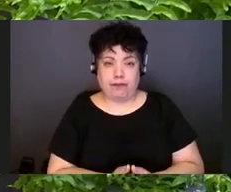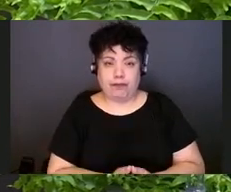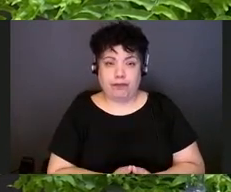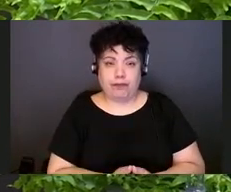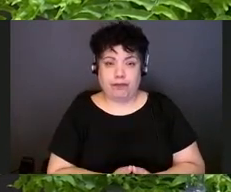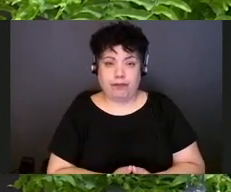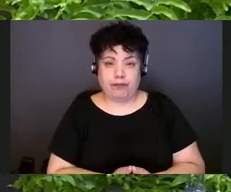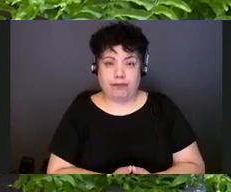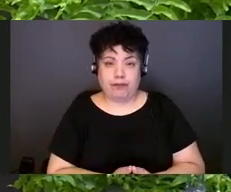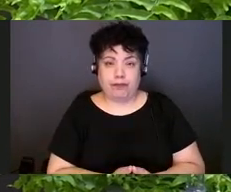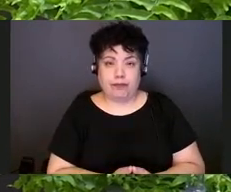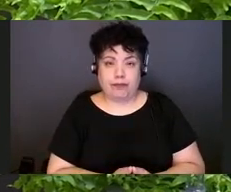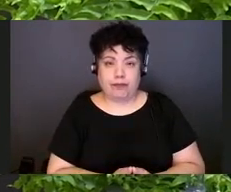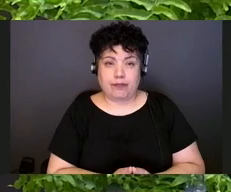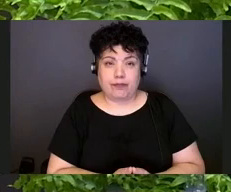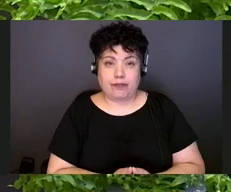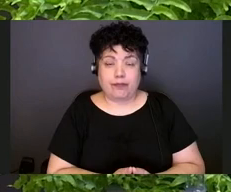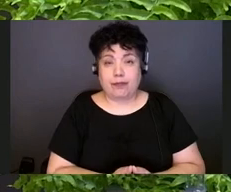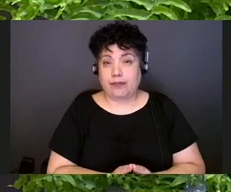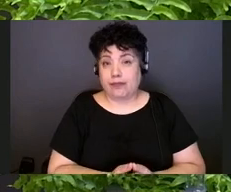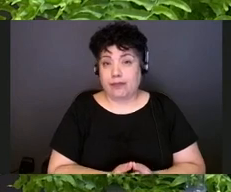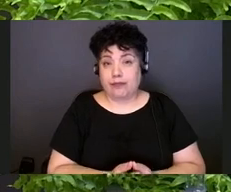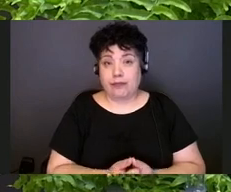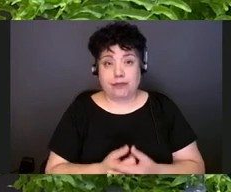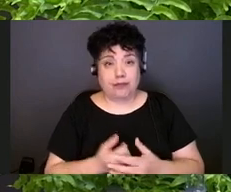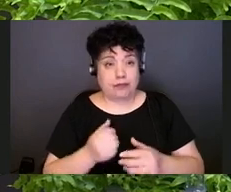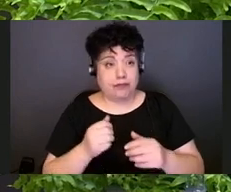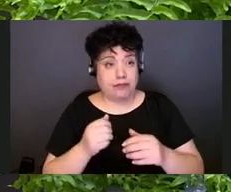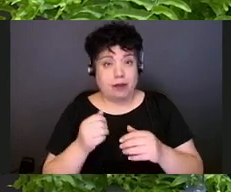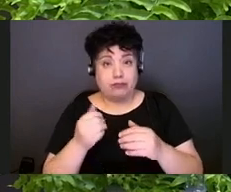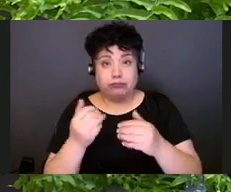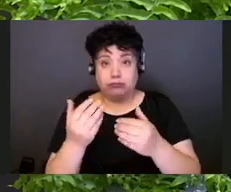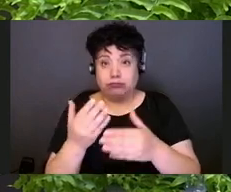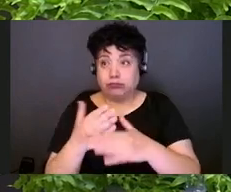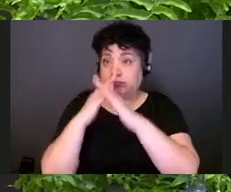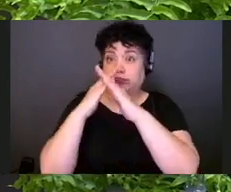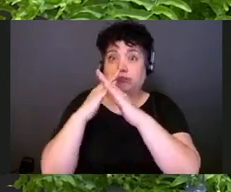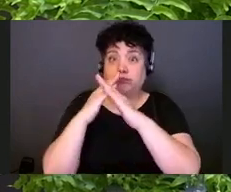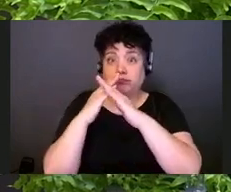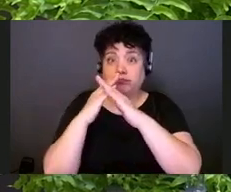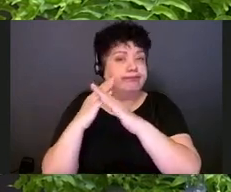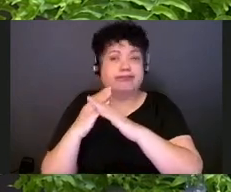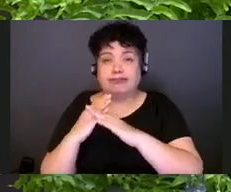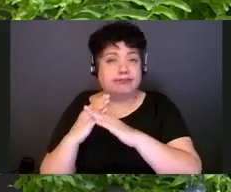nothing can stop me. And I go on.